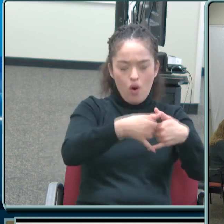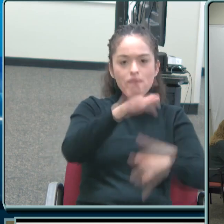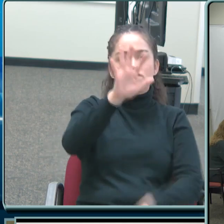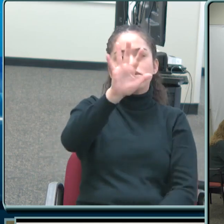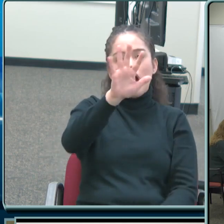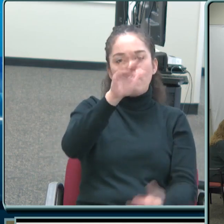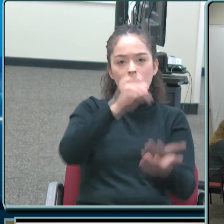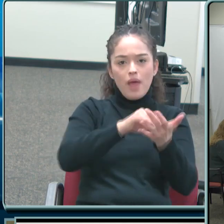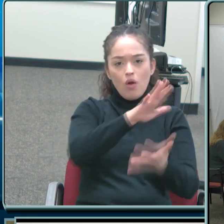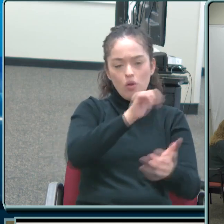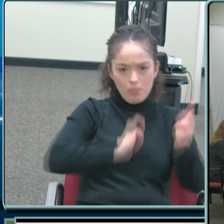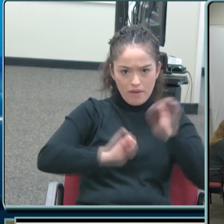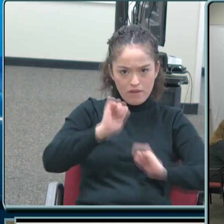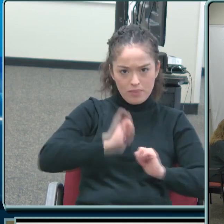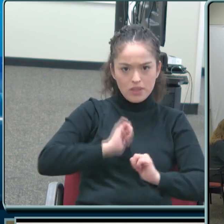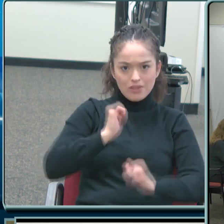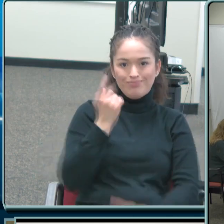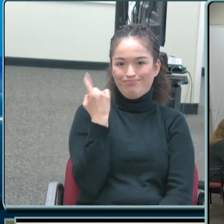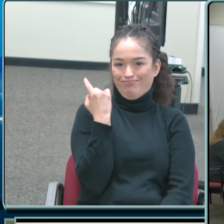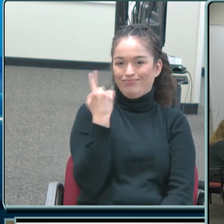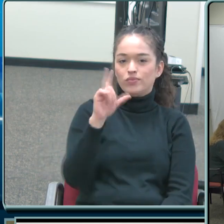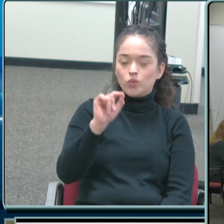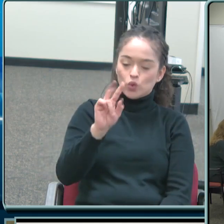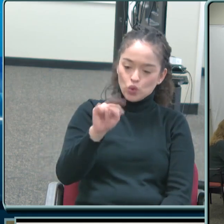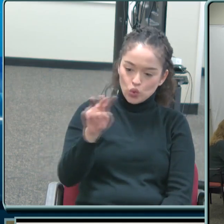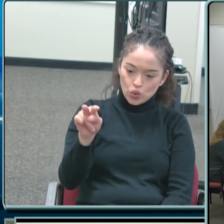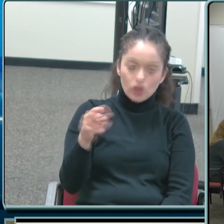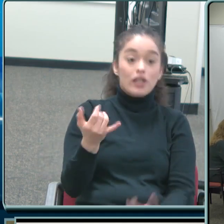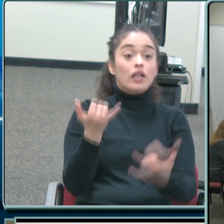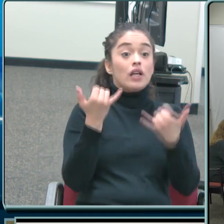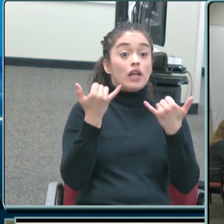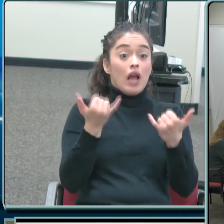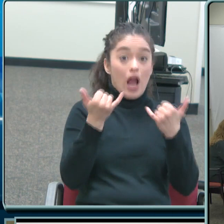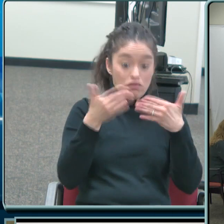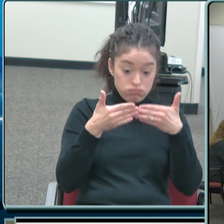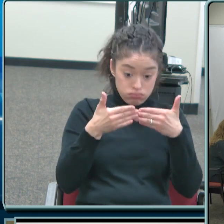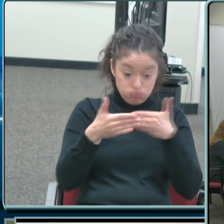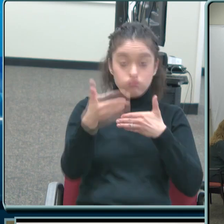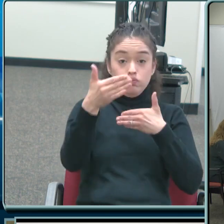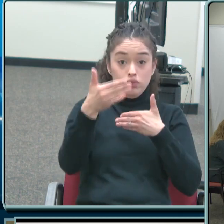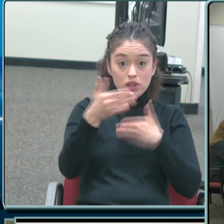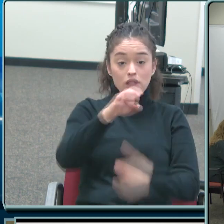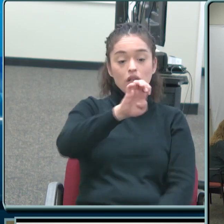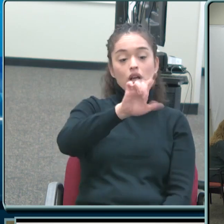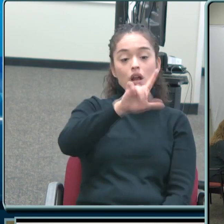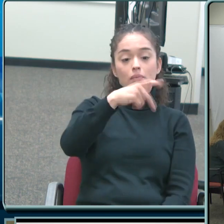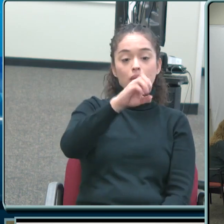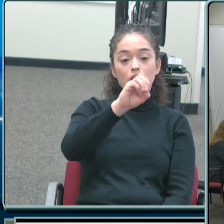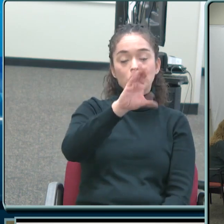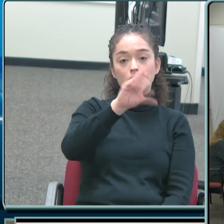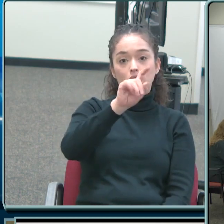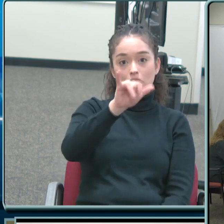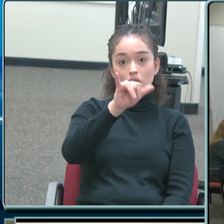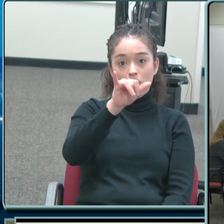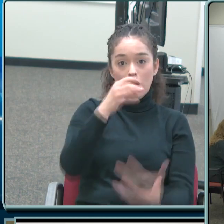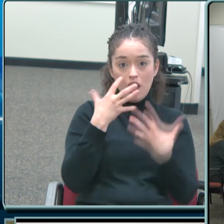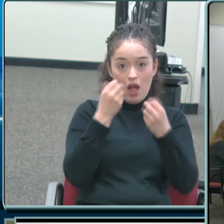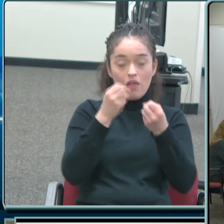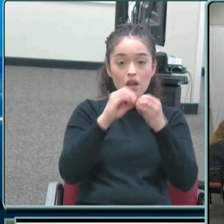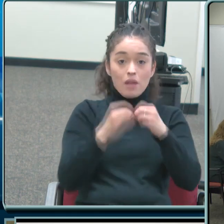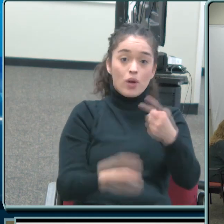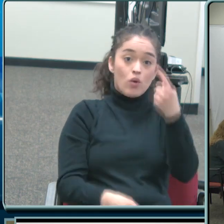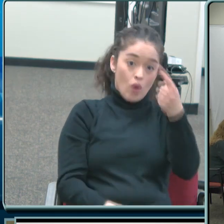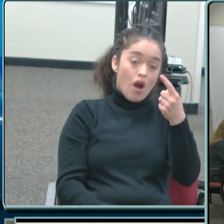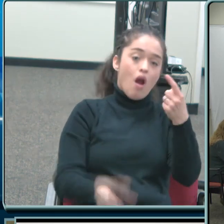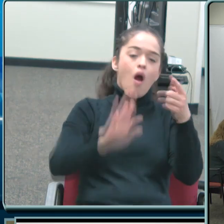$5,000 for her performance in 2022. Now, therefore, be it resolved by the El Paso County Board of Health, number one,